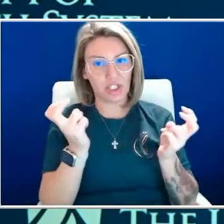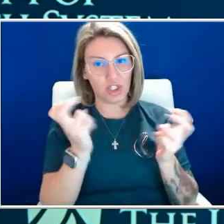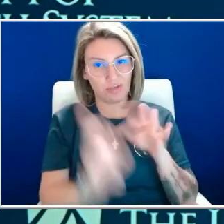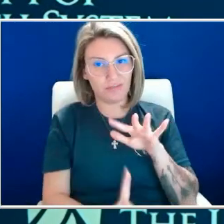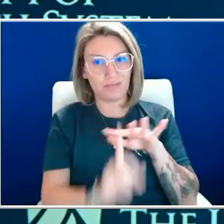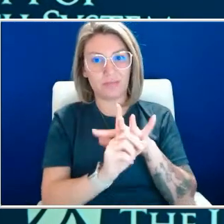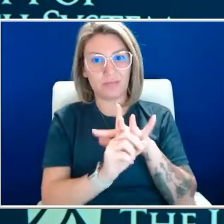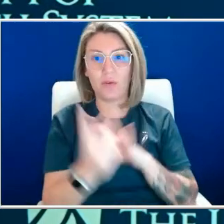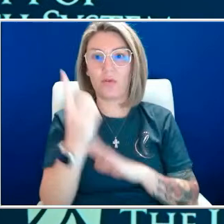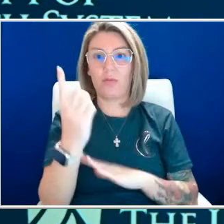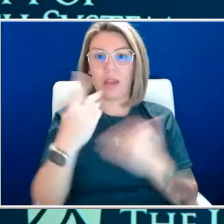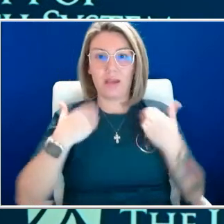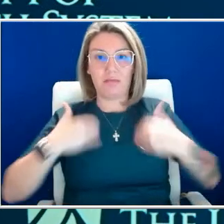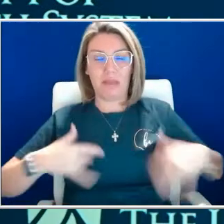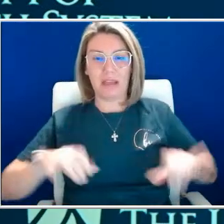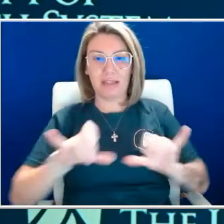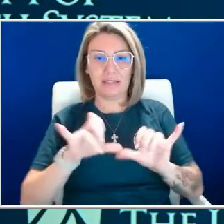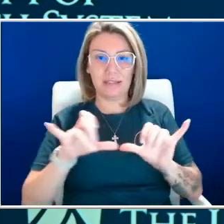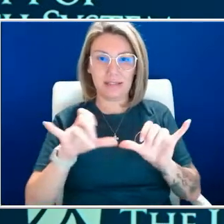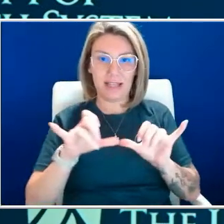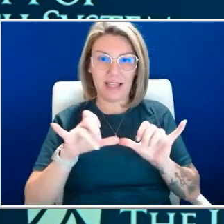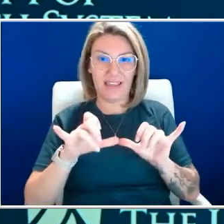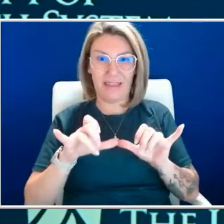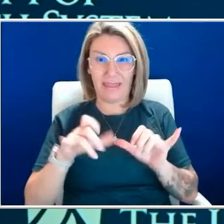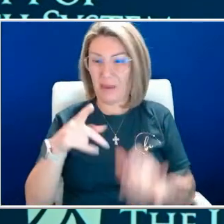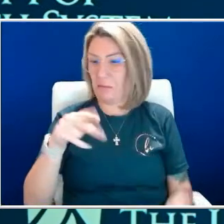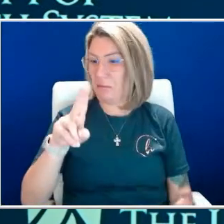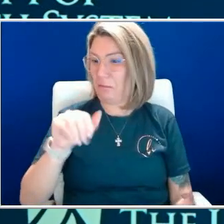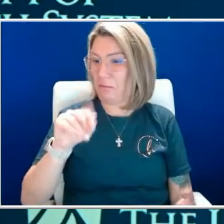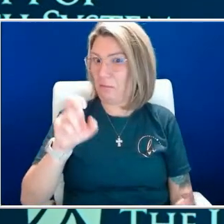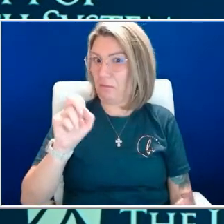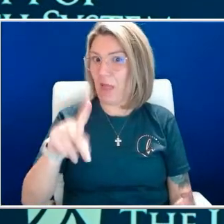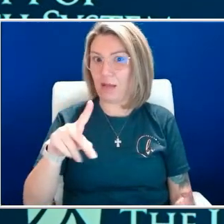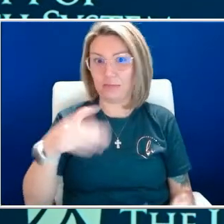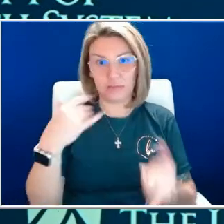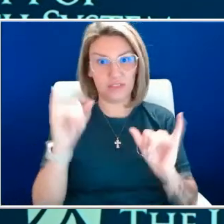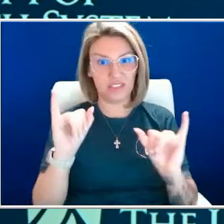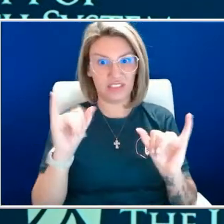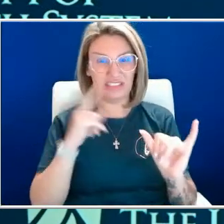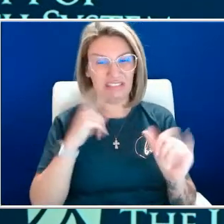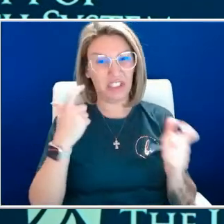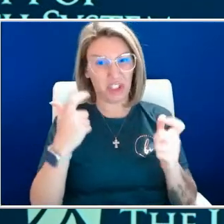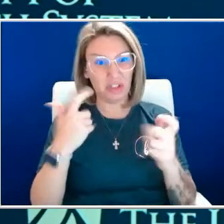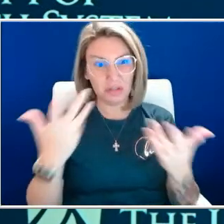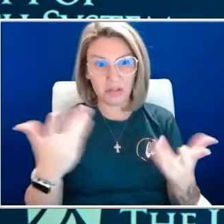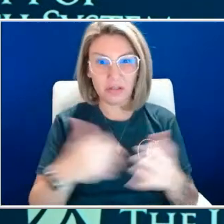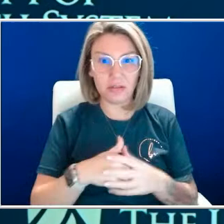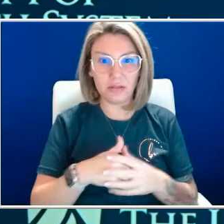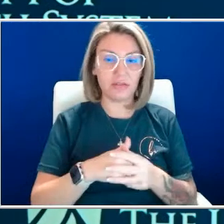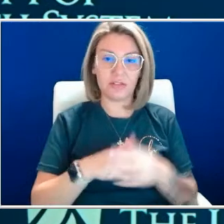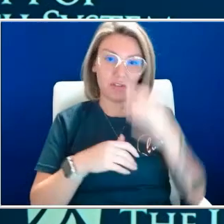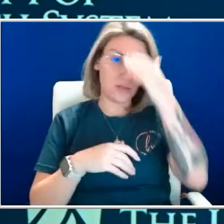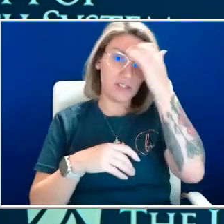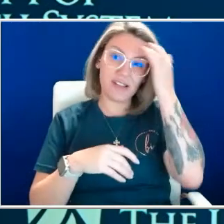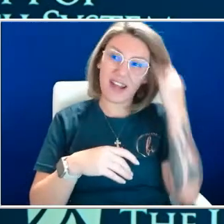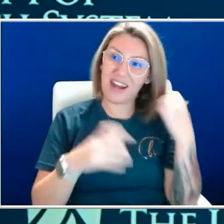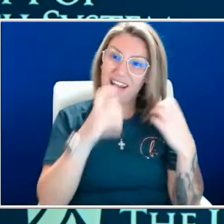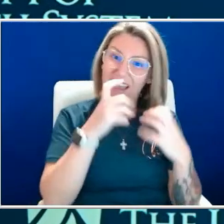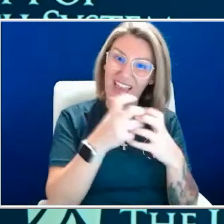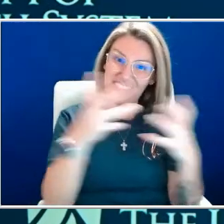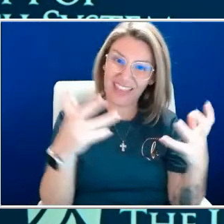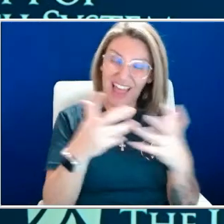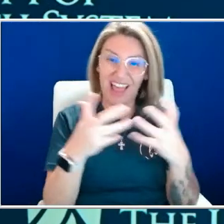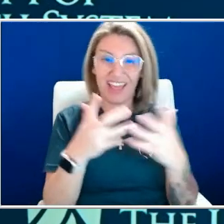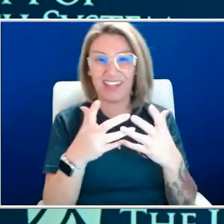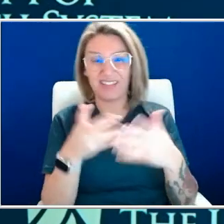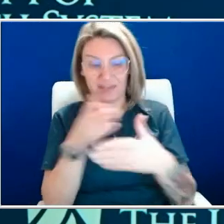One was the body size. You know, the pump is still, you know, it still has a decent size to it, and there was not a lot of space between her heart and her ribs, when